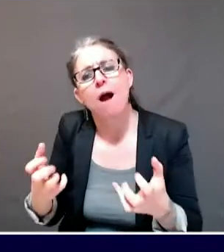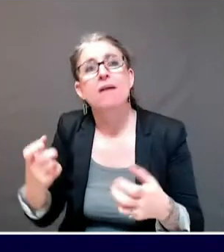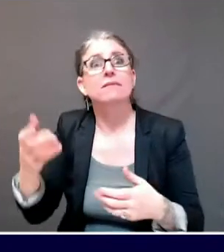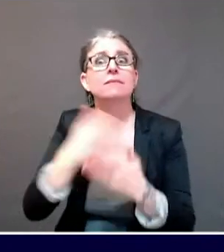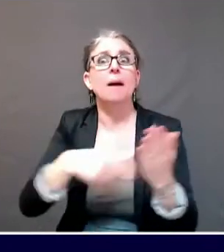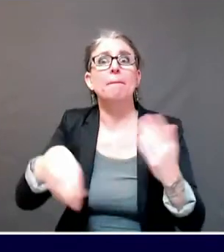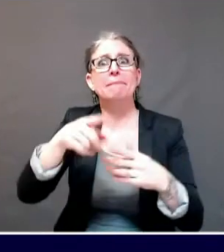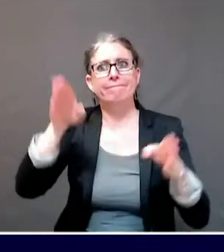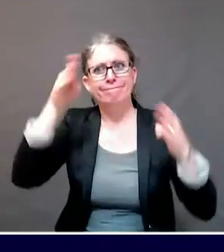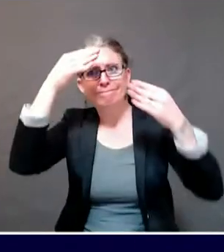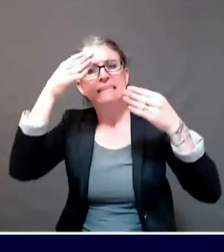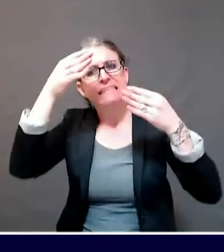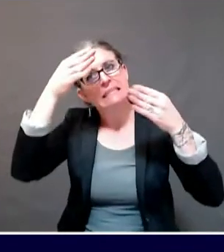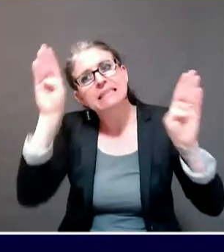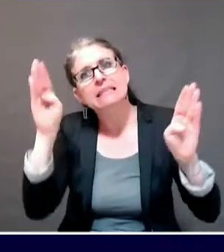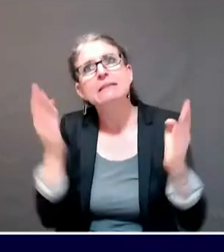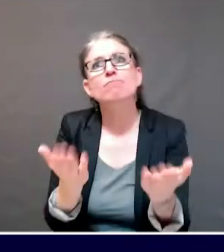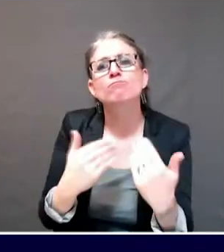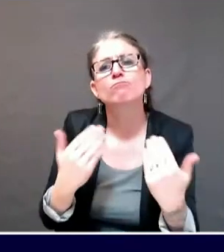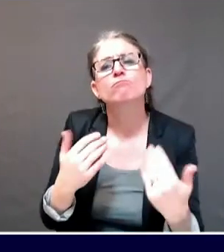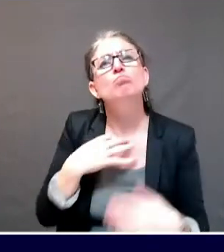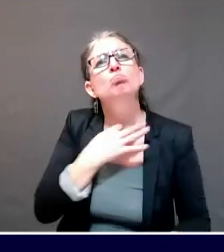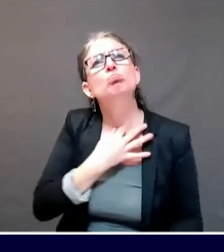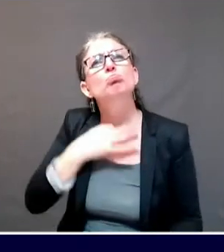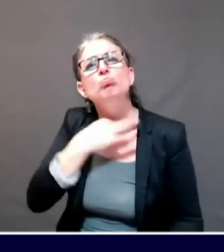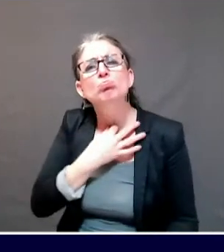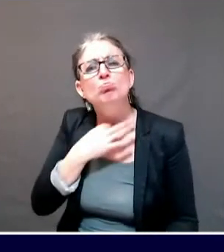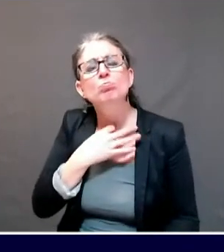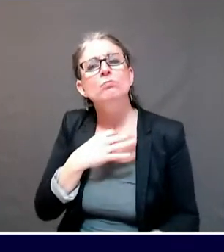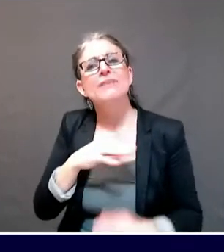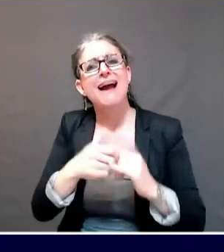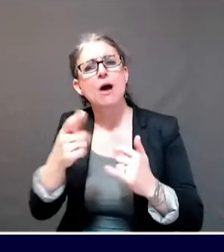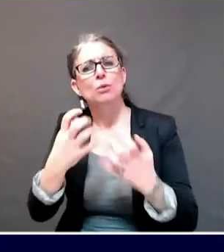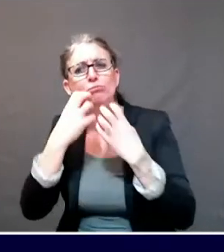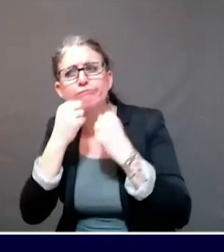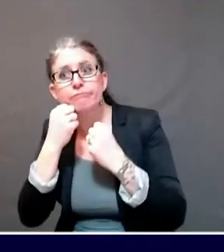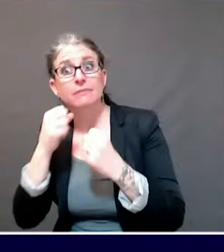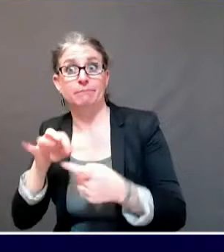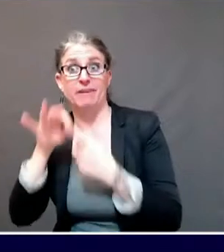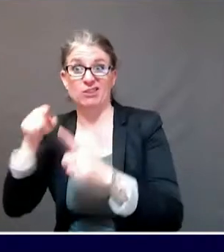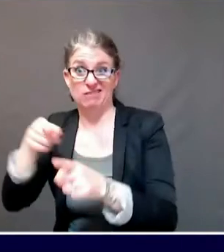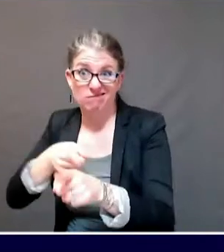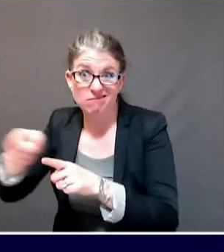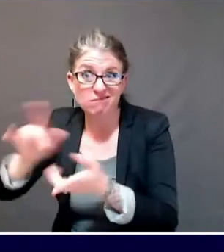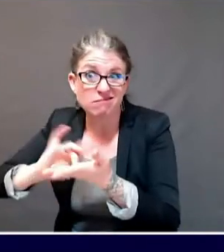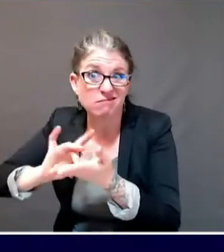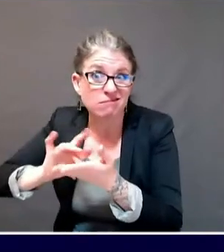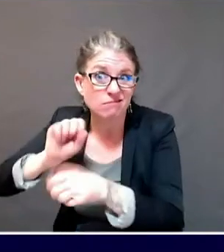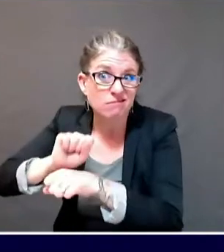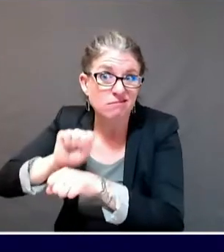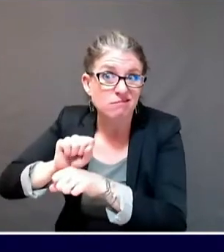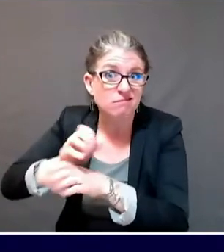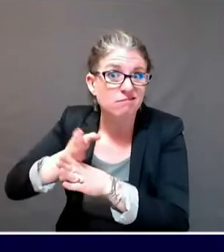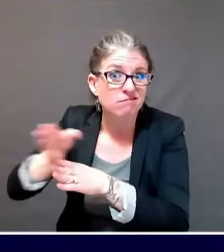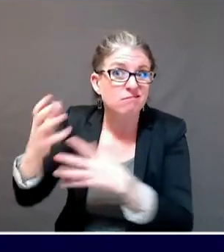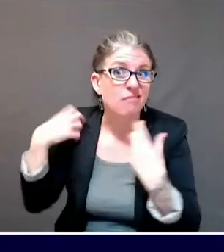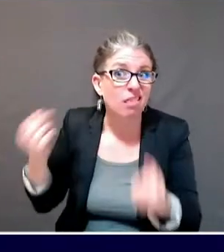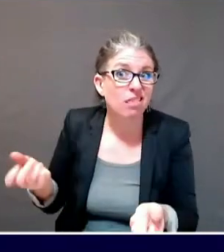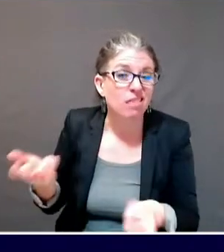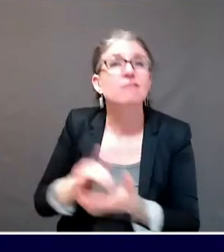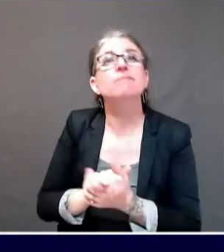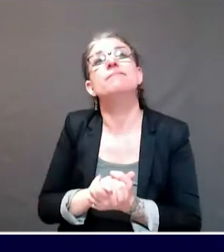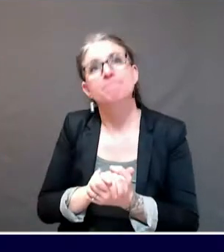Thanks, Patrick, and Happy New Year to you. Let me start with the hesitancy piece. In recent